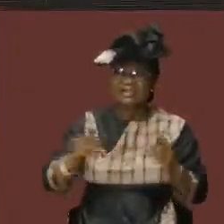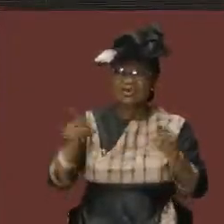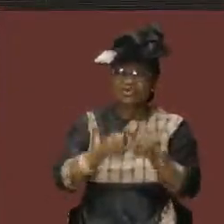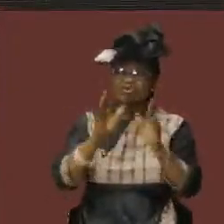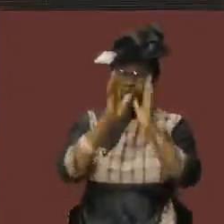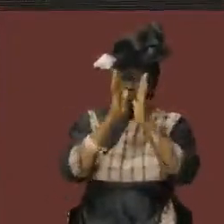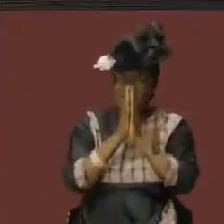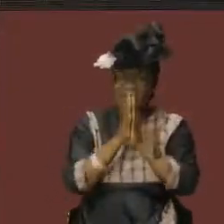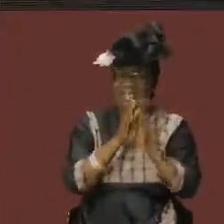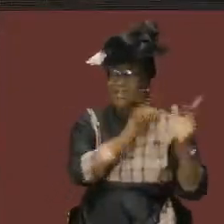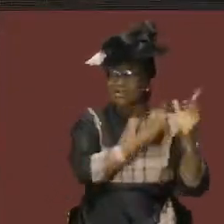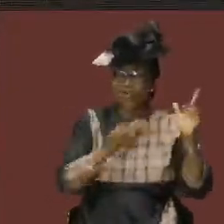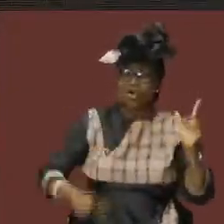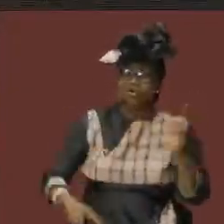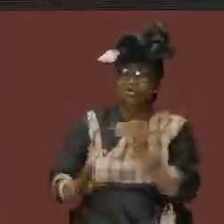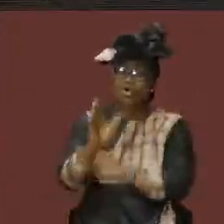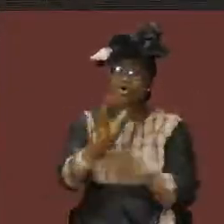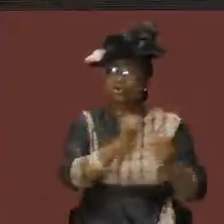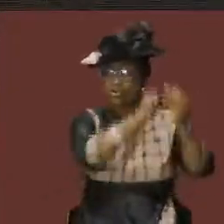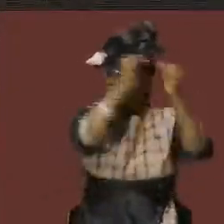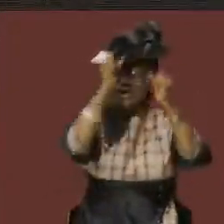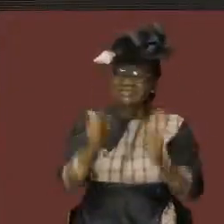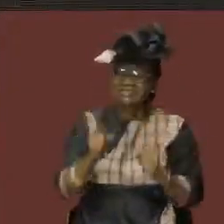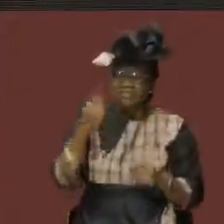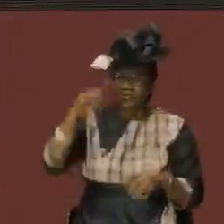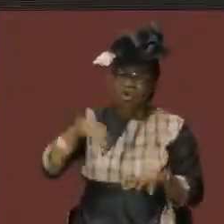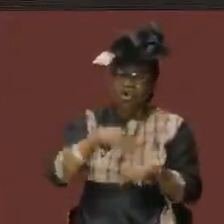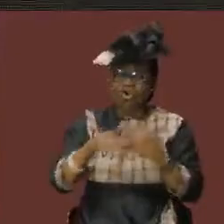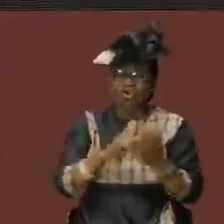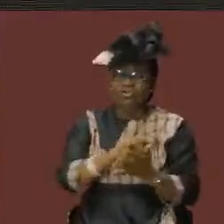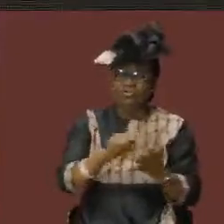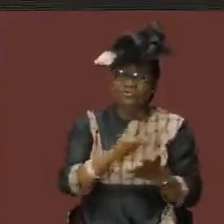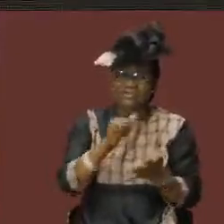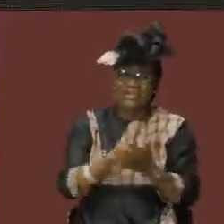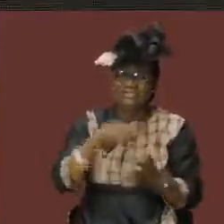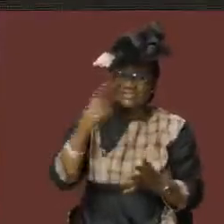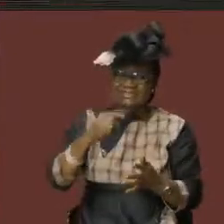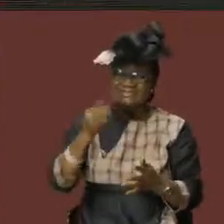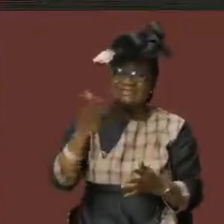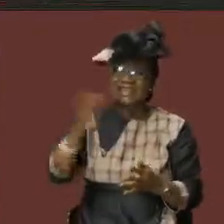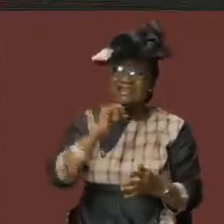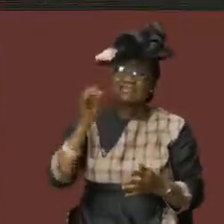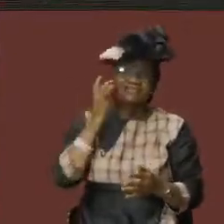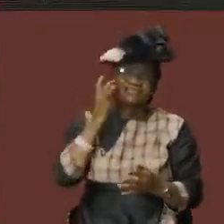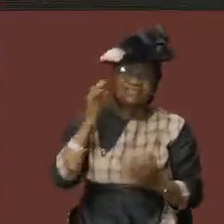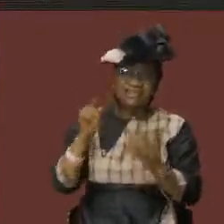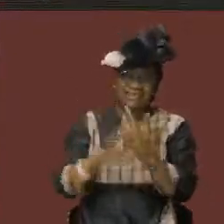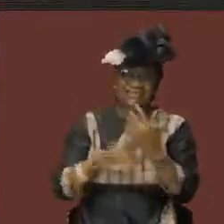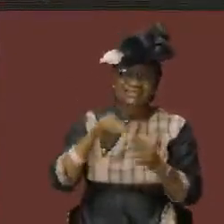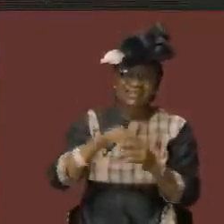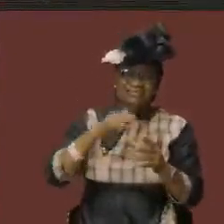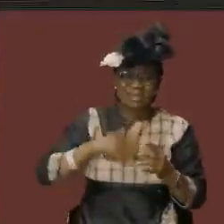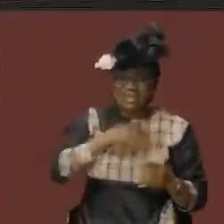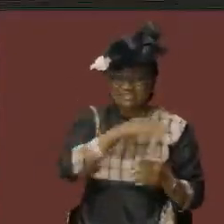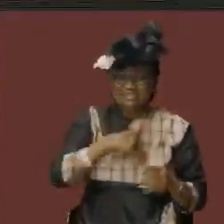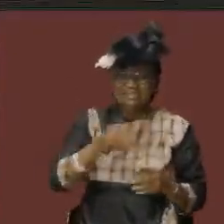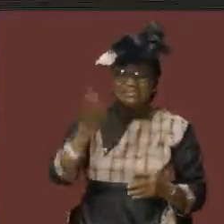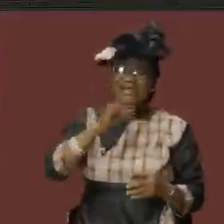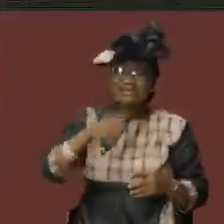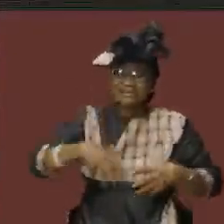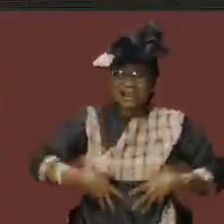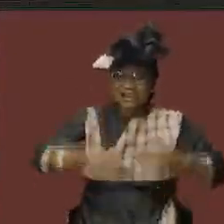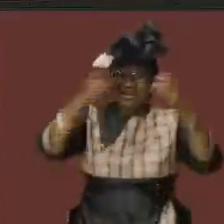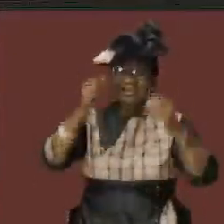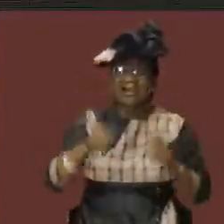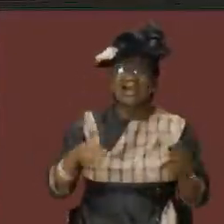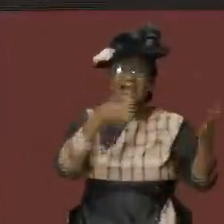God Almighty, for all those who are saying, there's bitterness in my soul, there's anger there against my